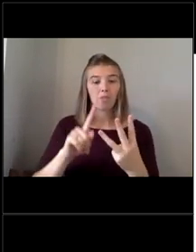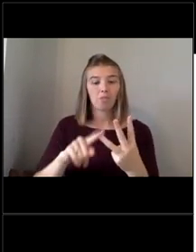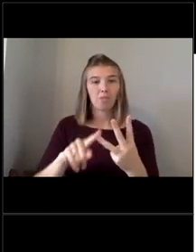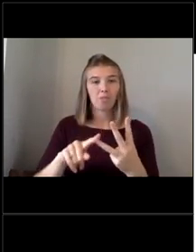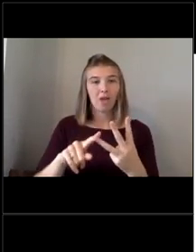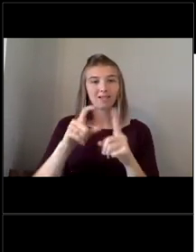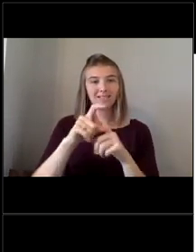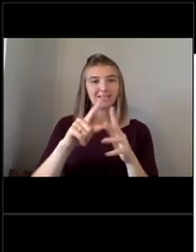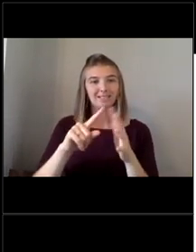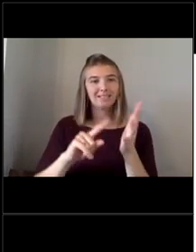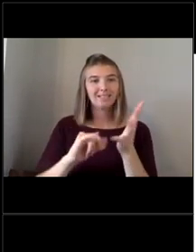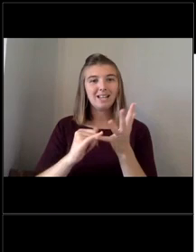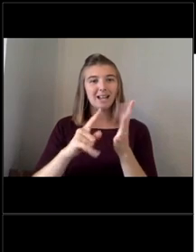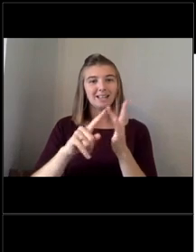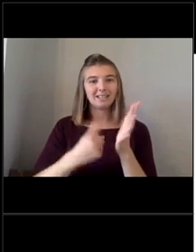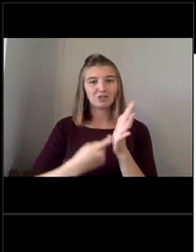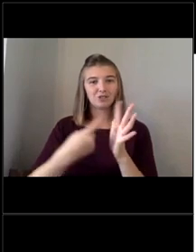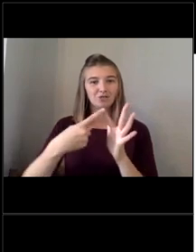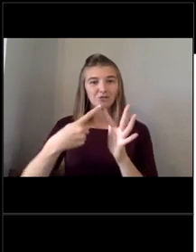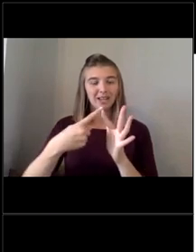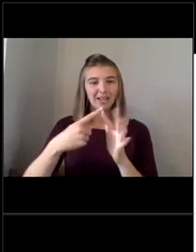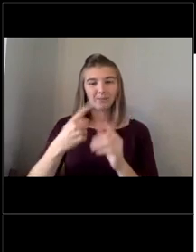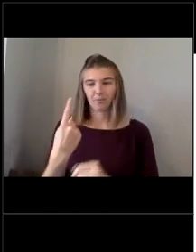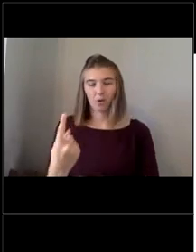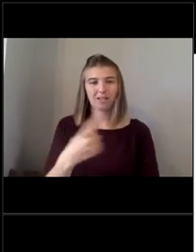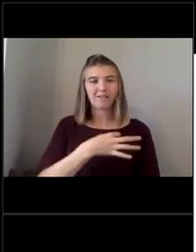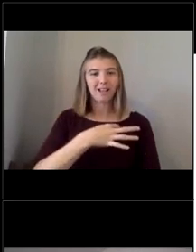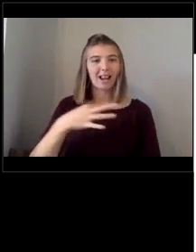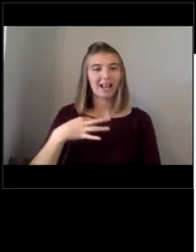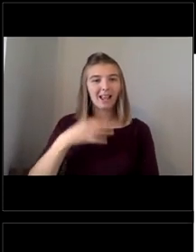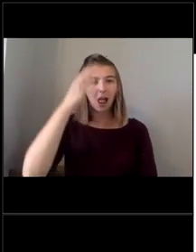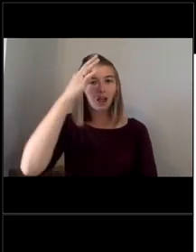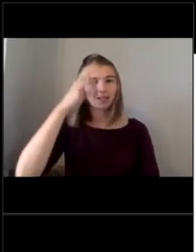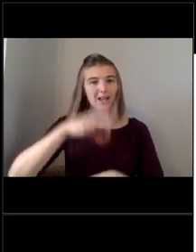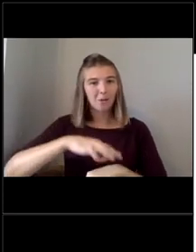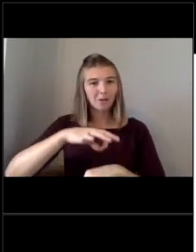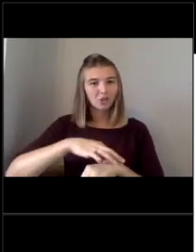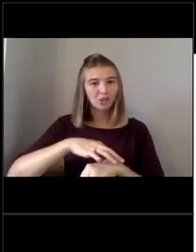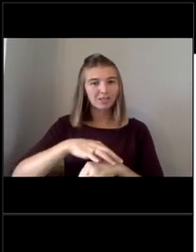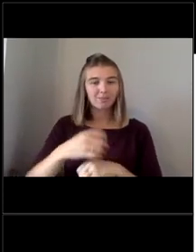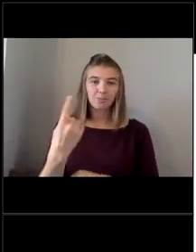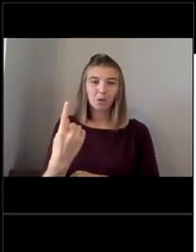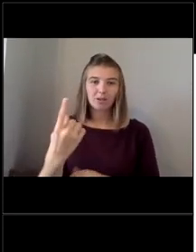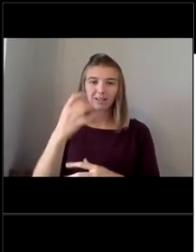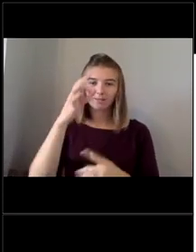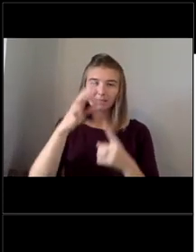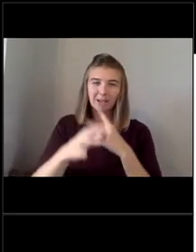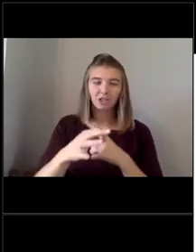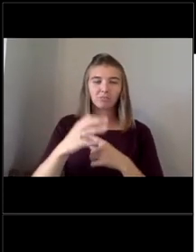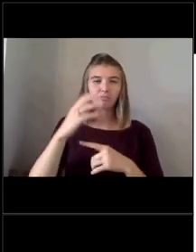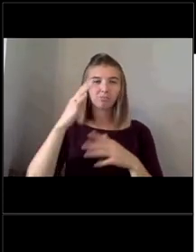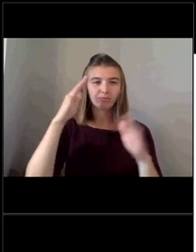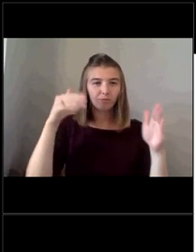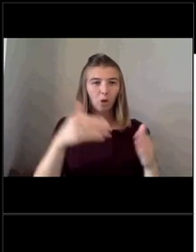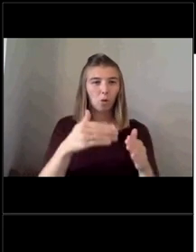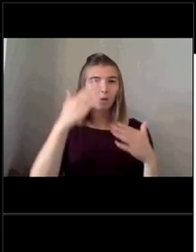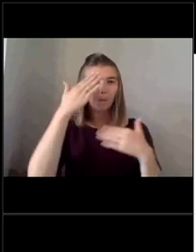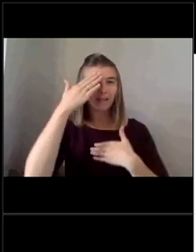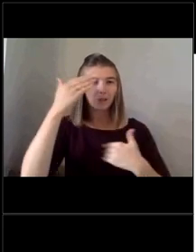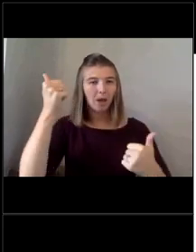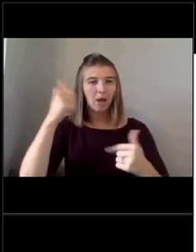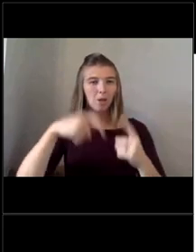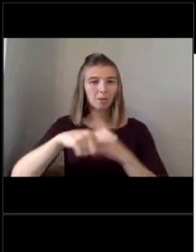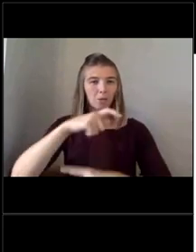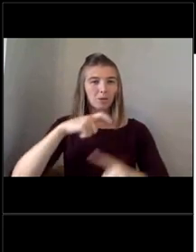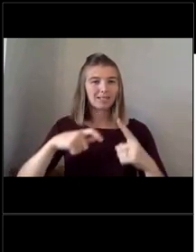Dickinson. She is a clinical psychologist who specializes in the mental health and well-being of our research community. She's a former